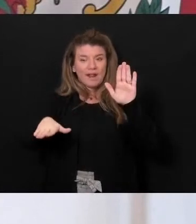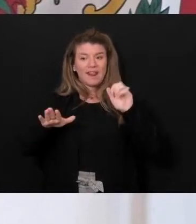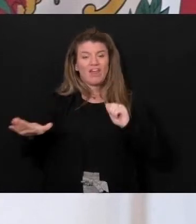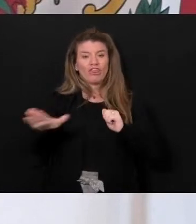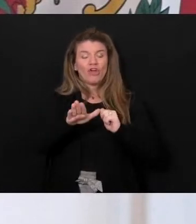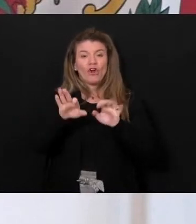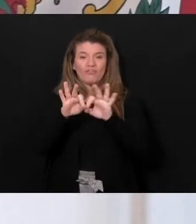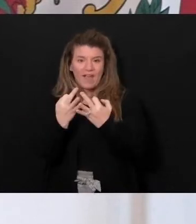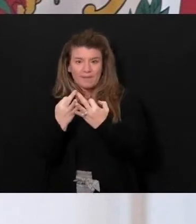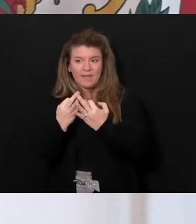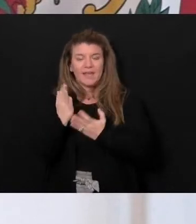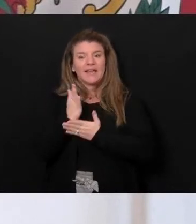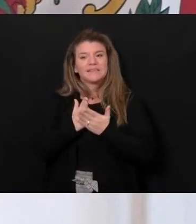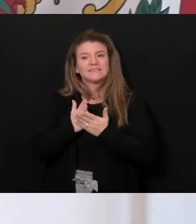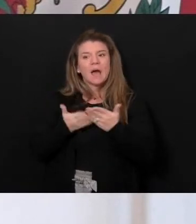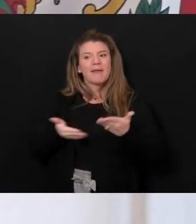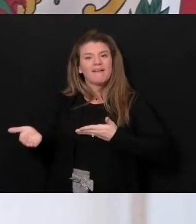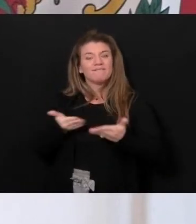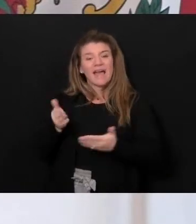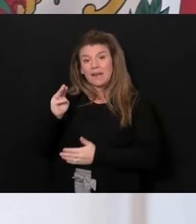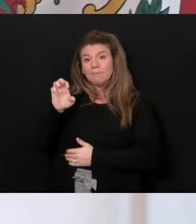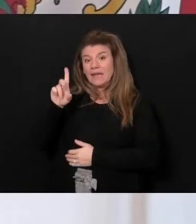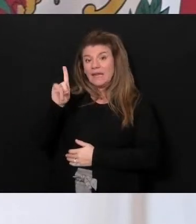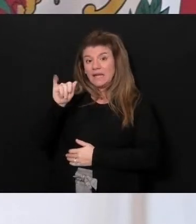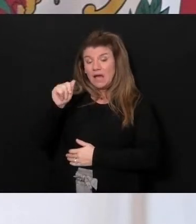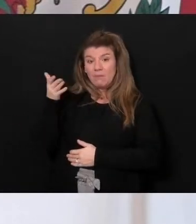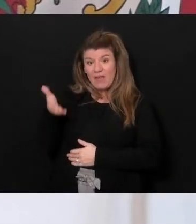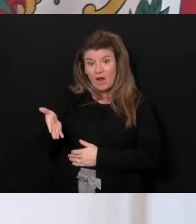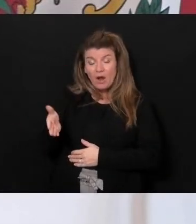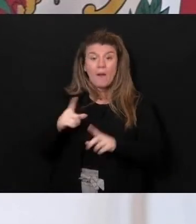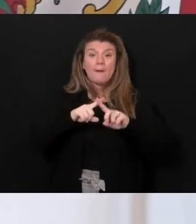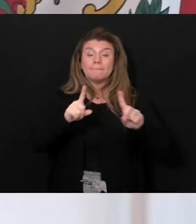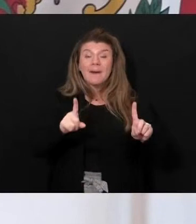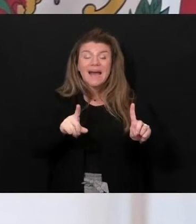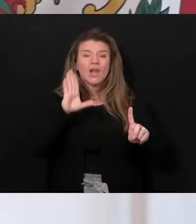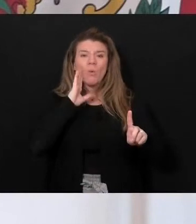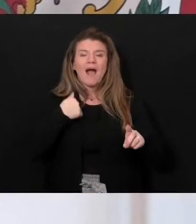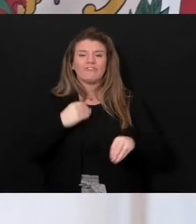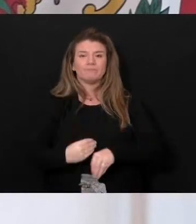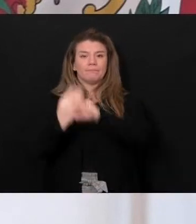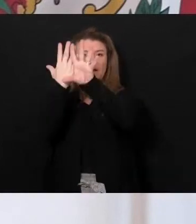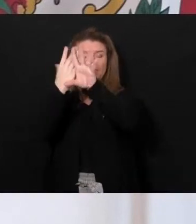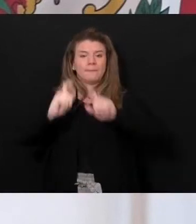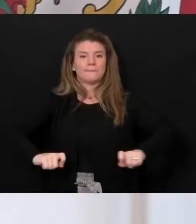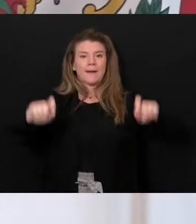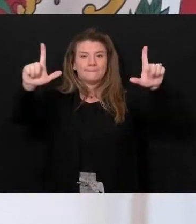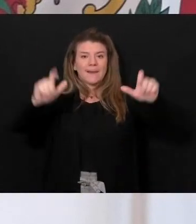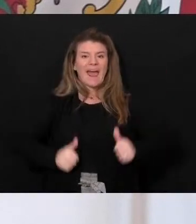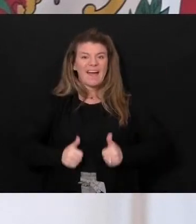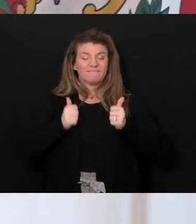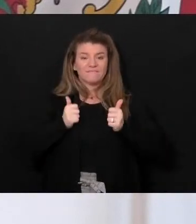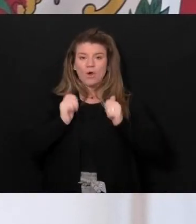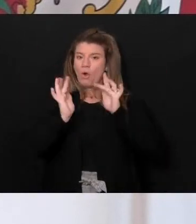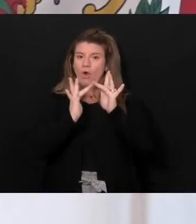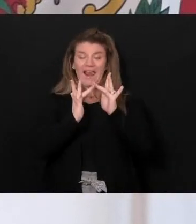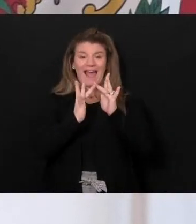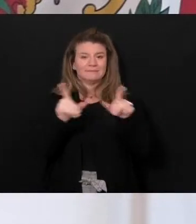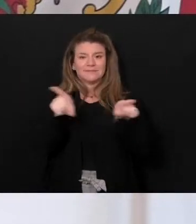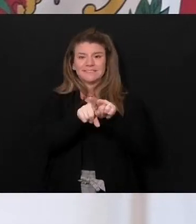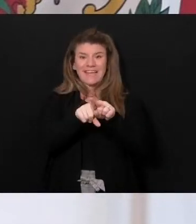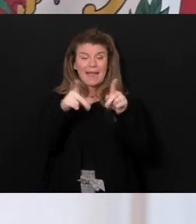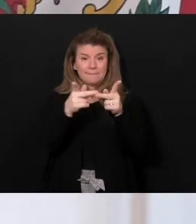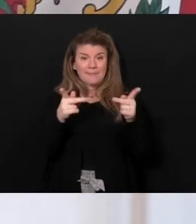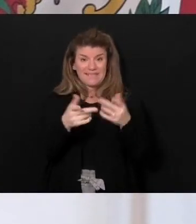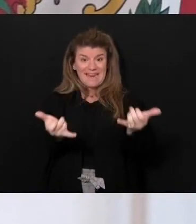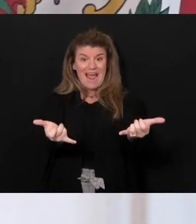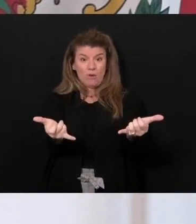of the media and other invited guests. However, the event will be live streamed online right where you are, that